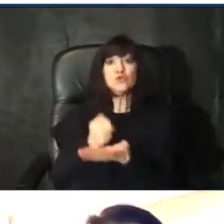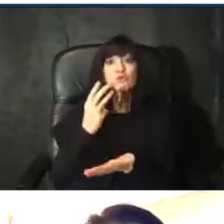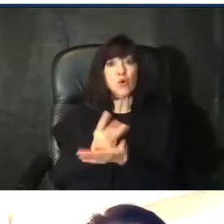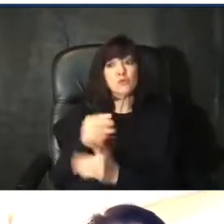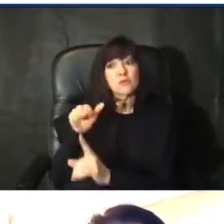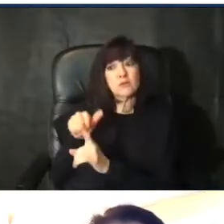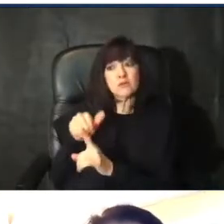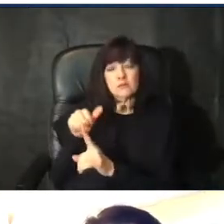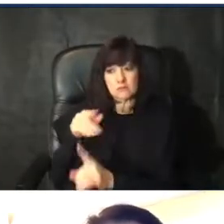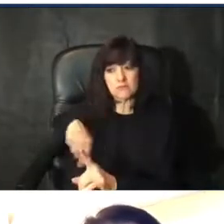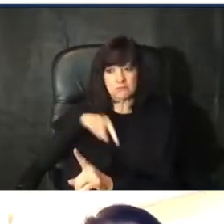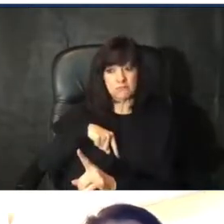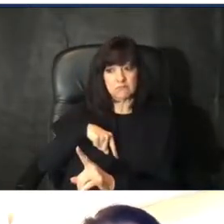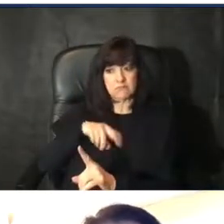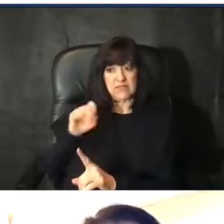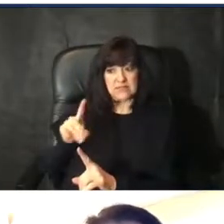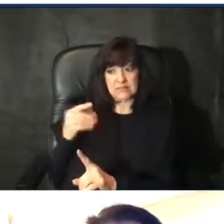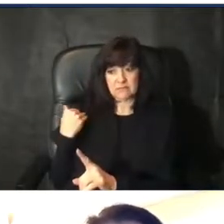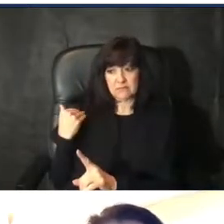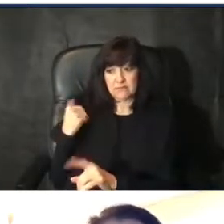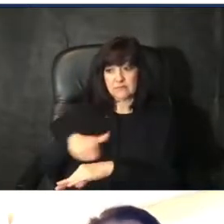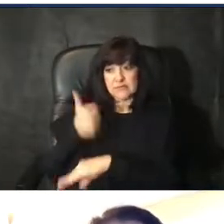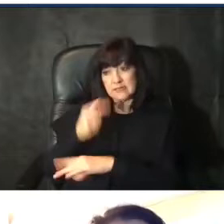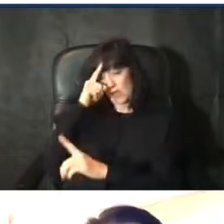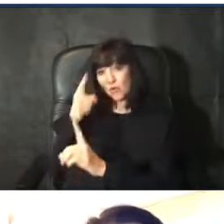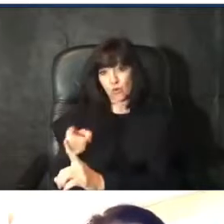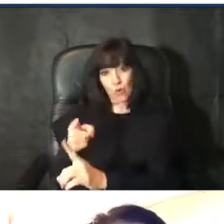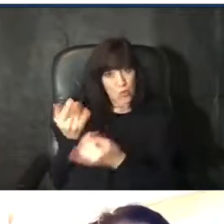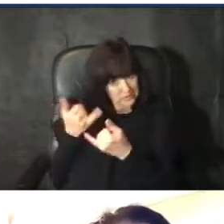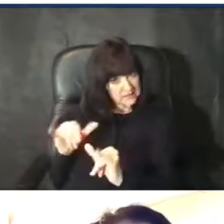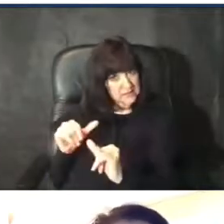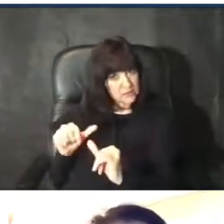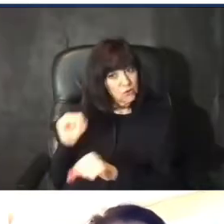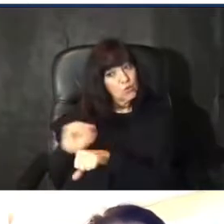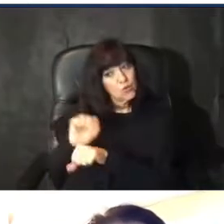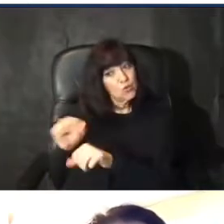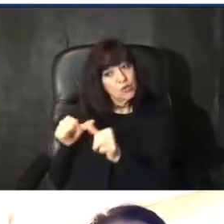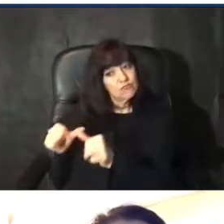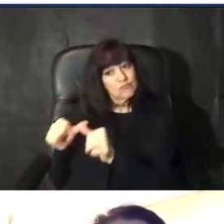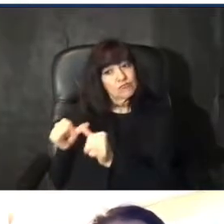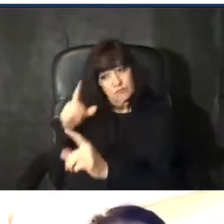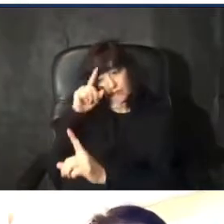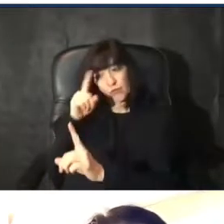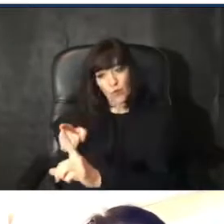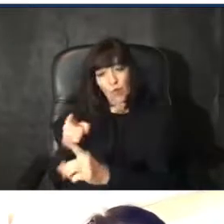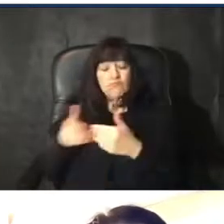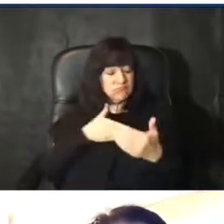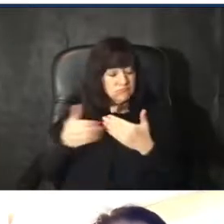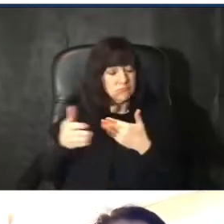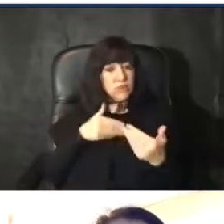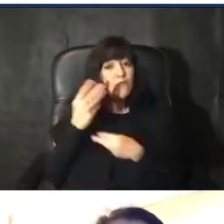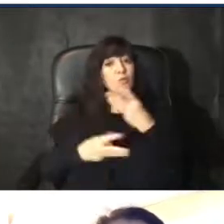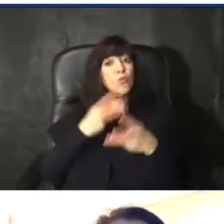still continue to work towards those goals, even though the world has changed, because there's still a way to do it. It's just going to look different